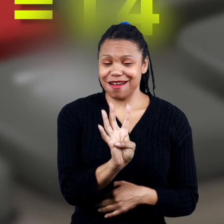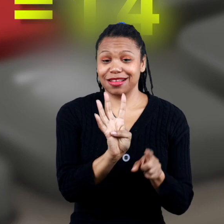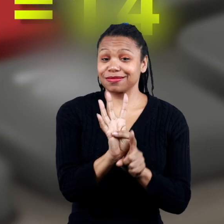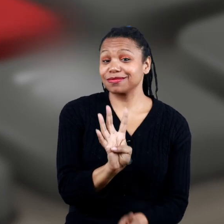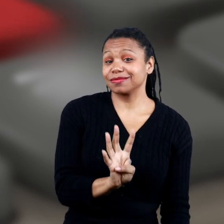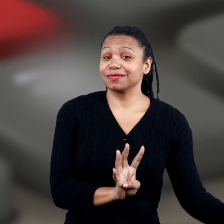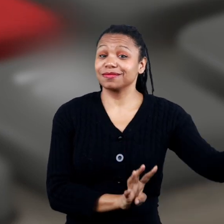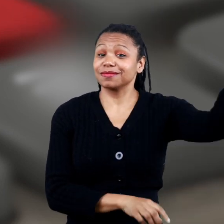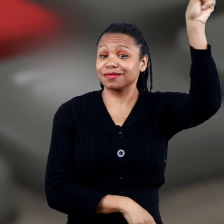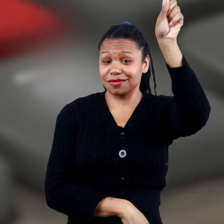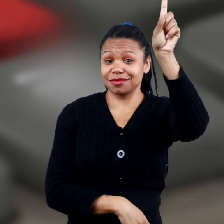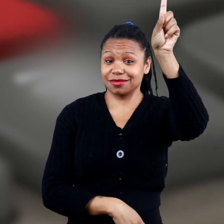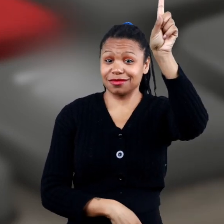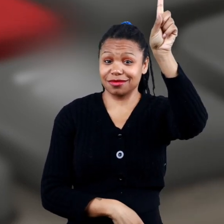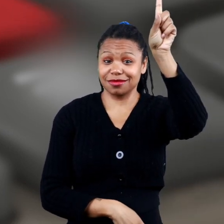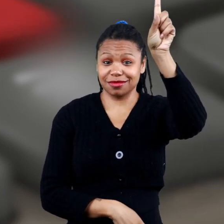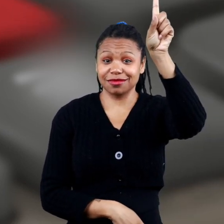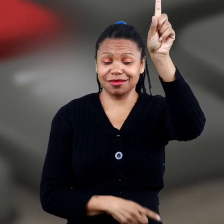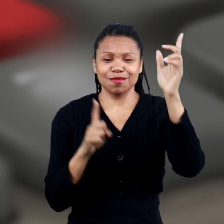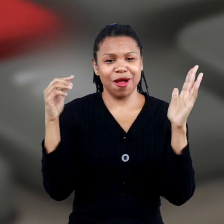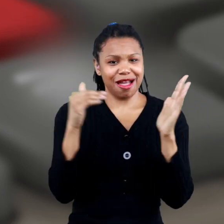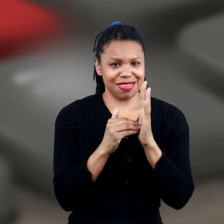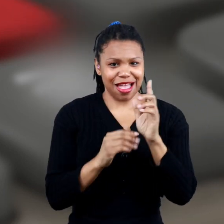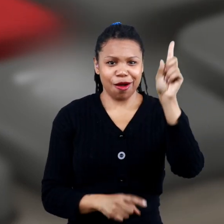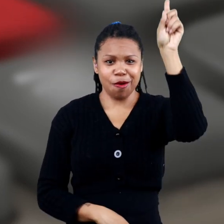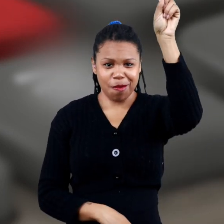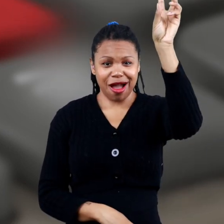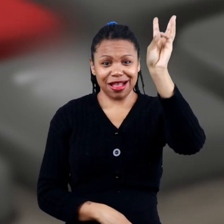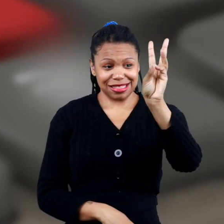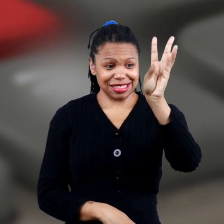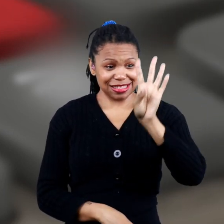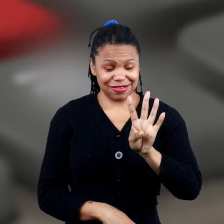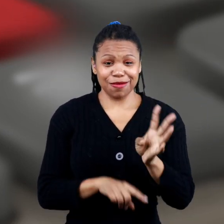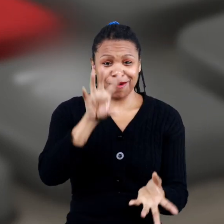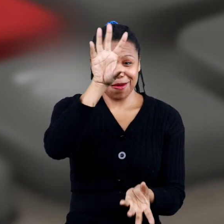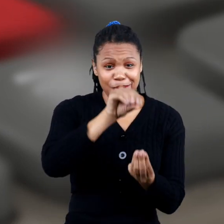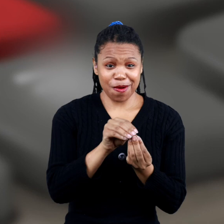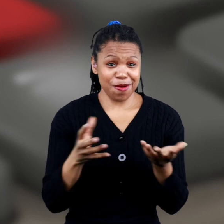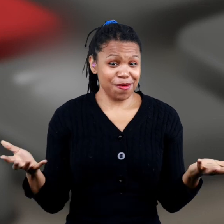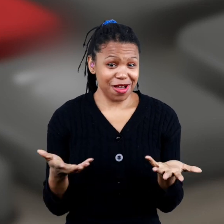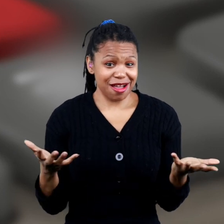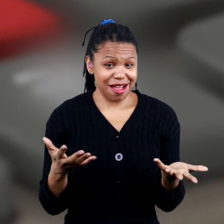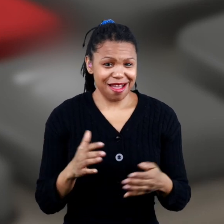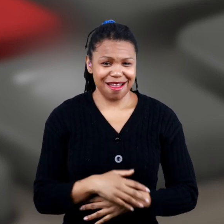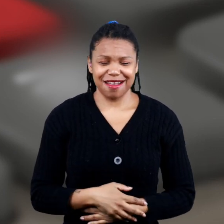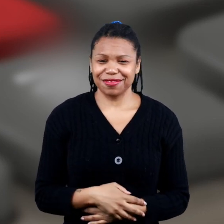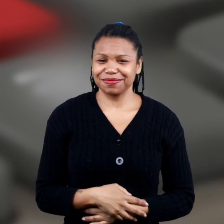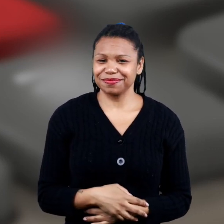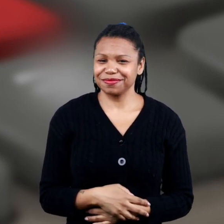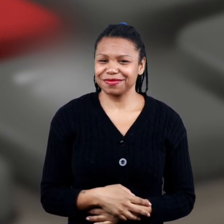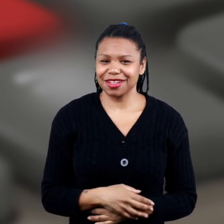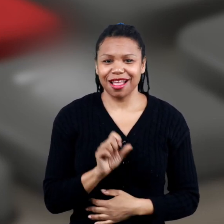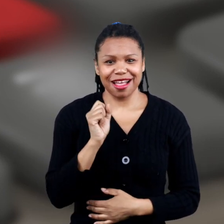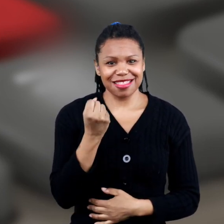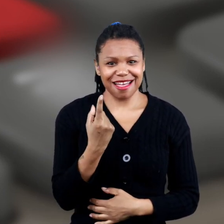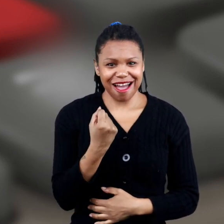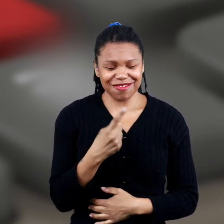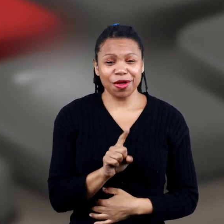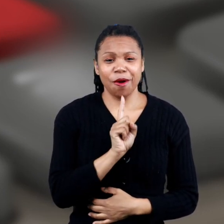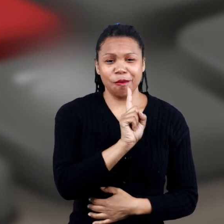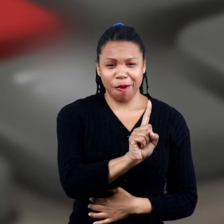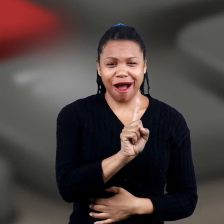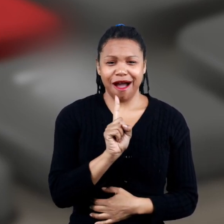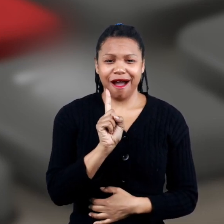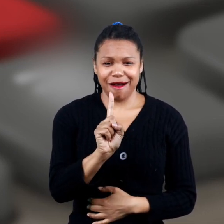fourteen. Carry the one up into the thousands column. So you've got one plus six plus four,